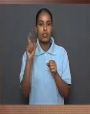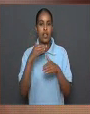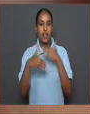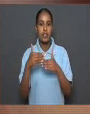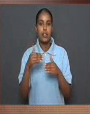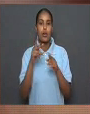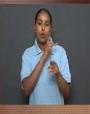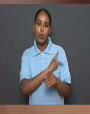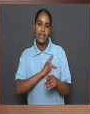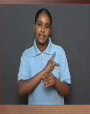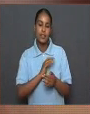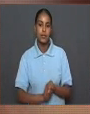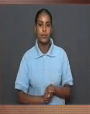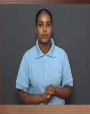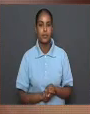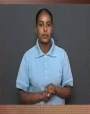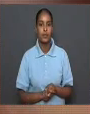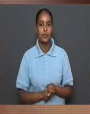oxidizing properties.